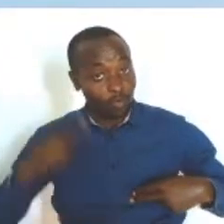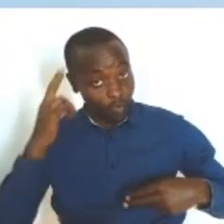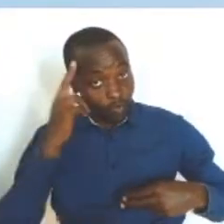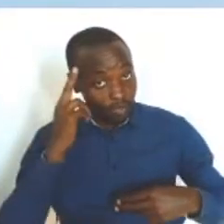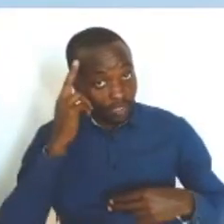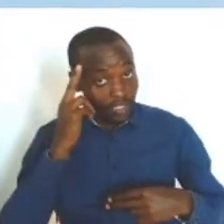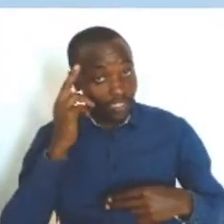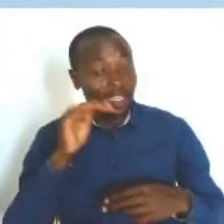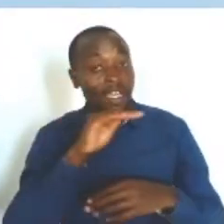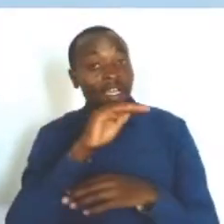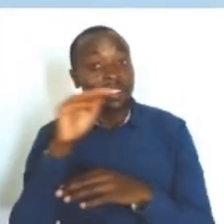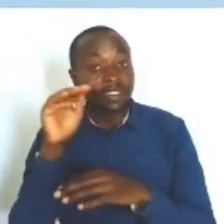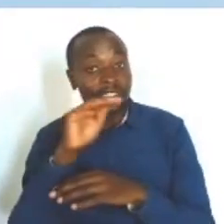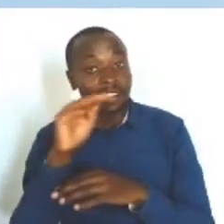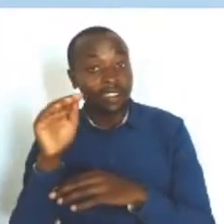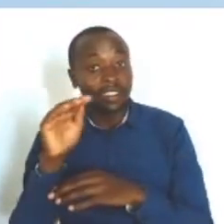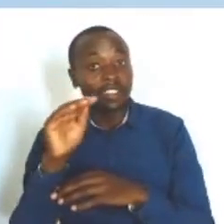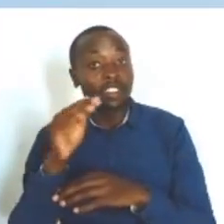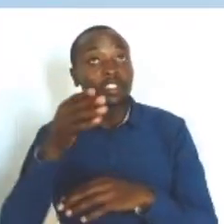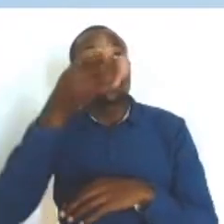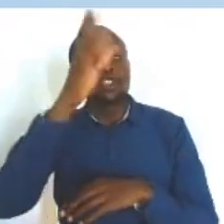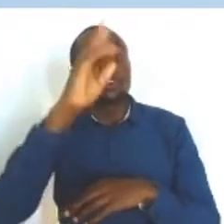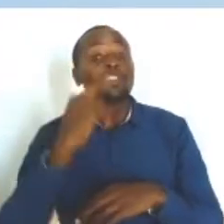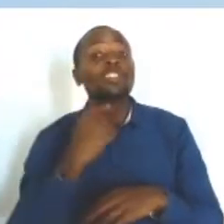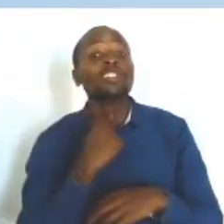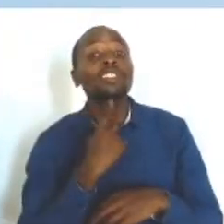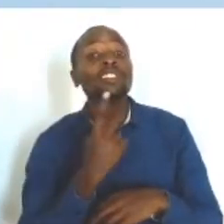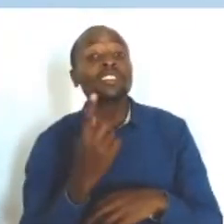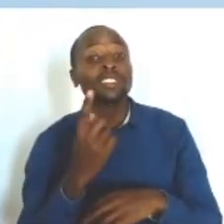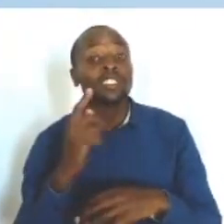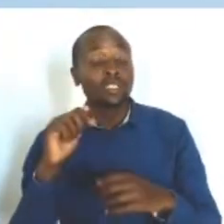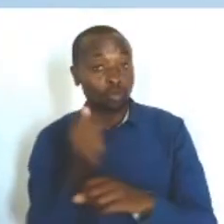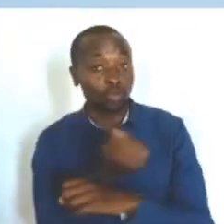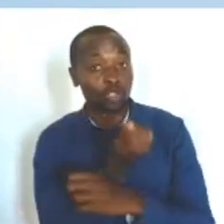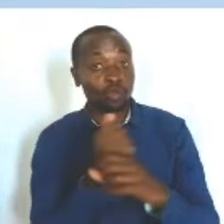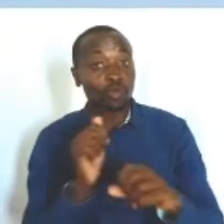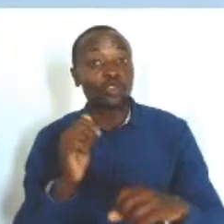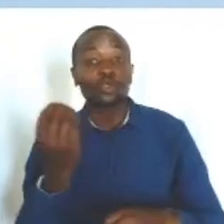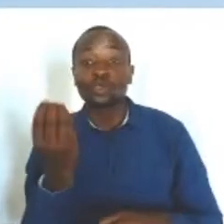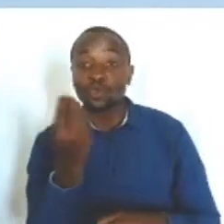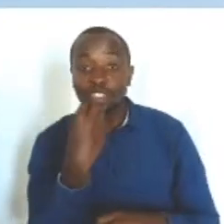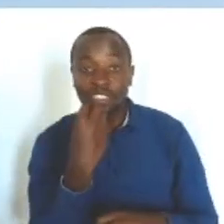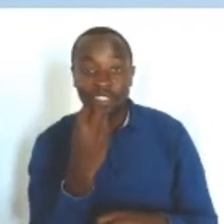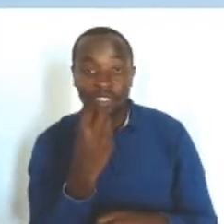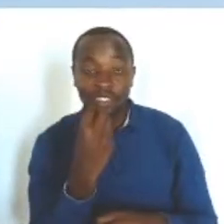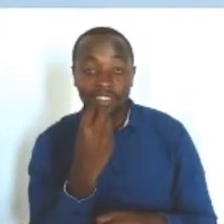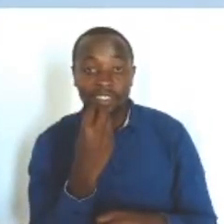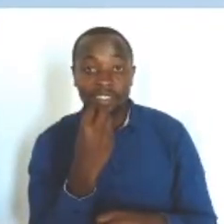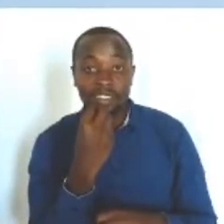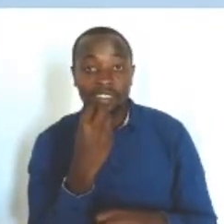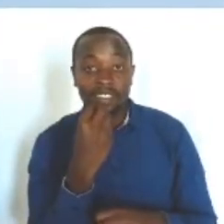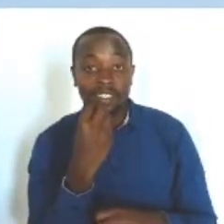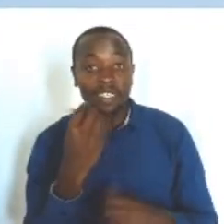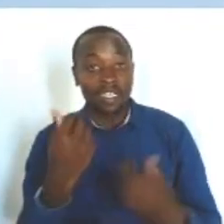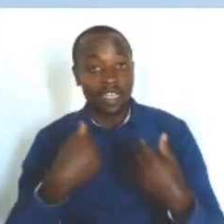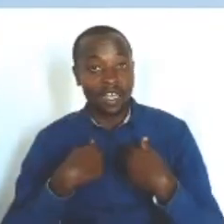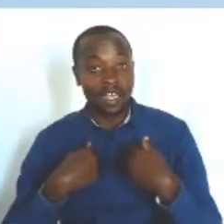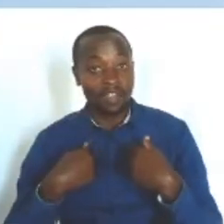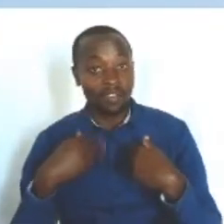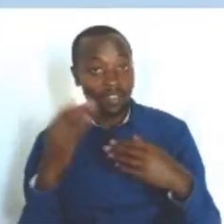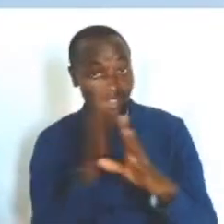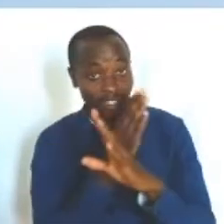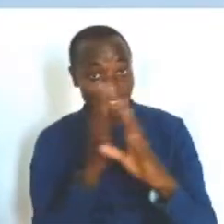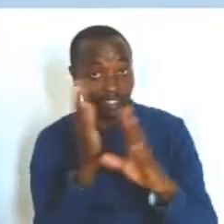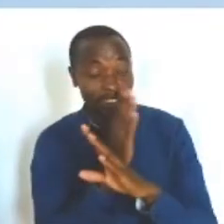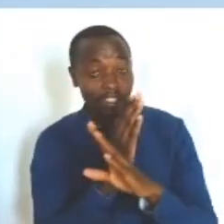asking, did God say you should not eat? It puts the doubt. Why is